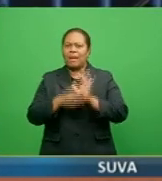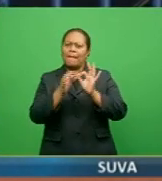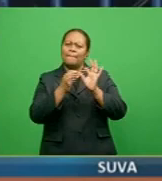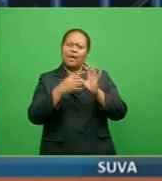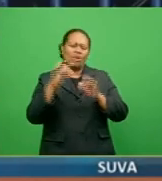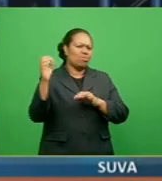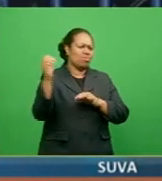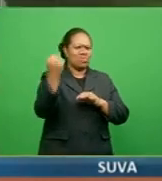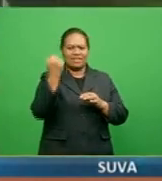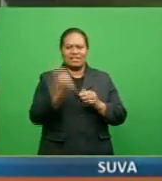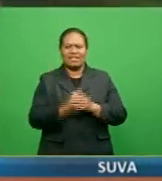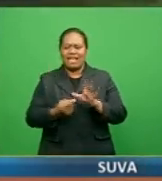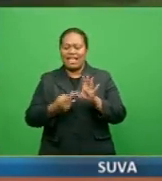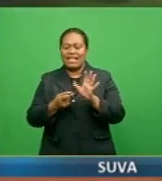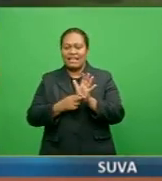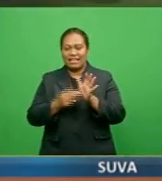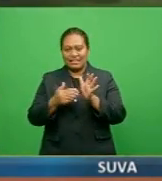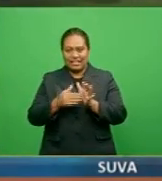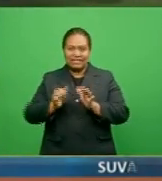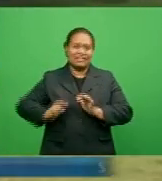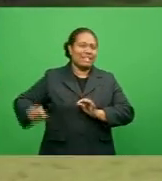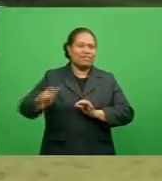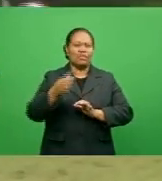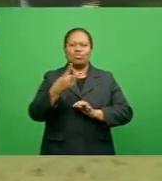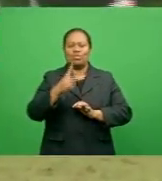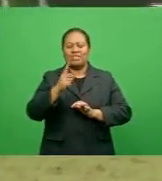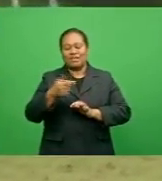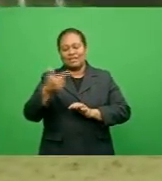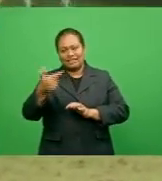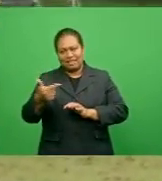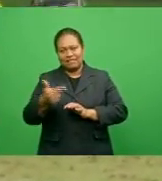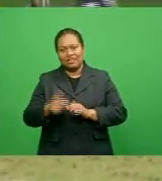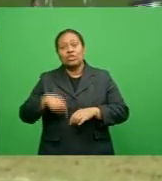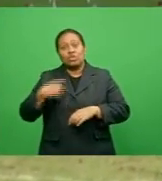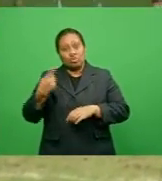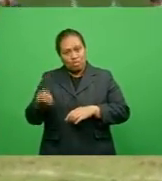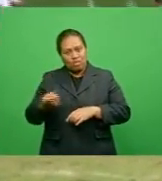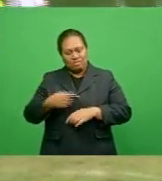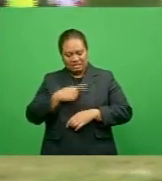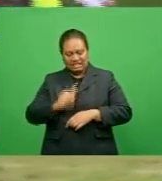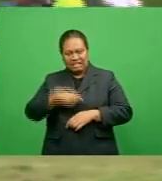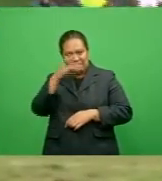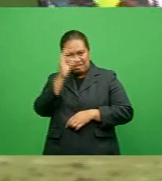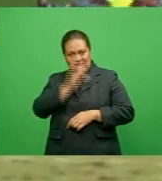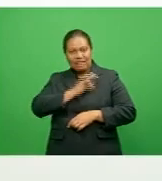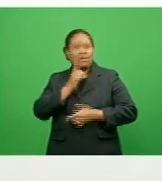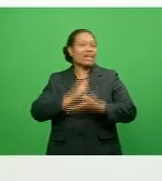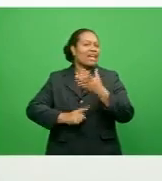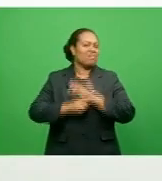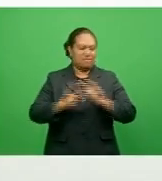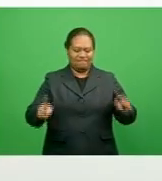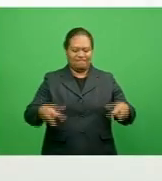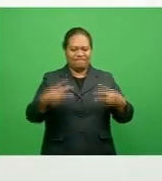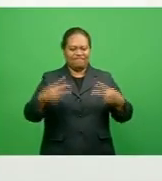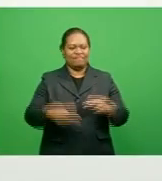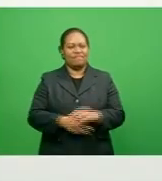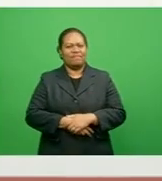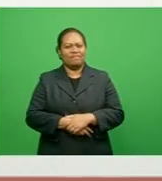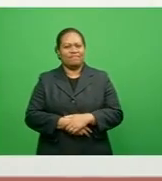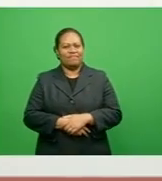at ANZ Stadium was in 2007. Tomorrow it's about self-belief in the semi-final. Like